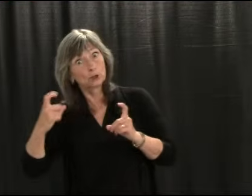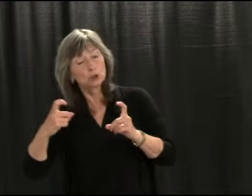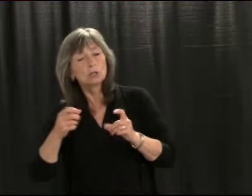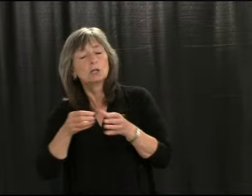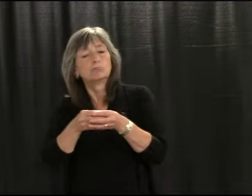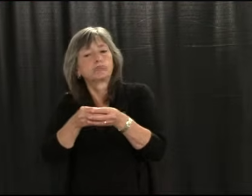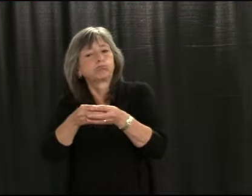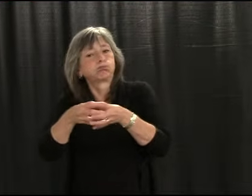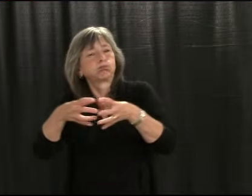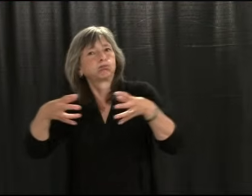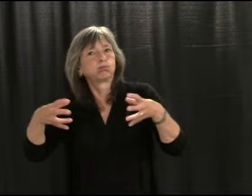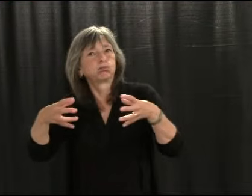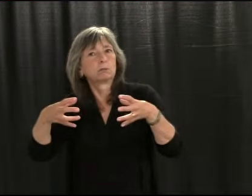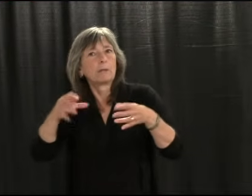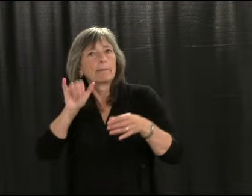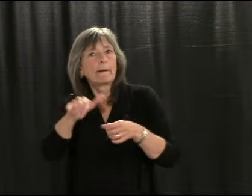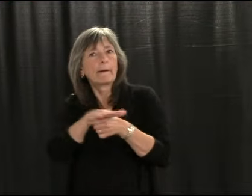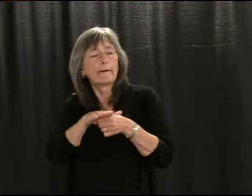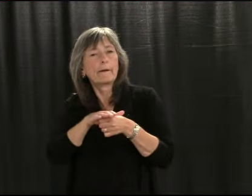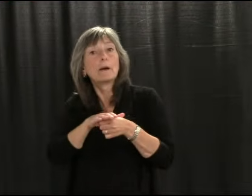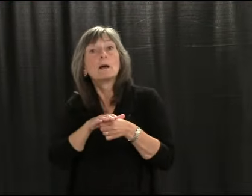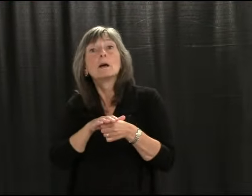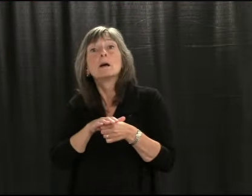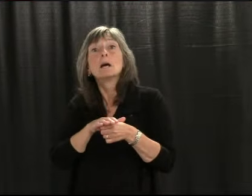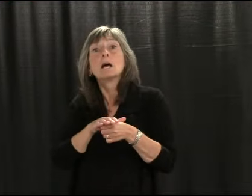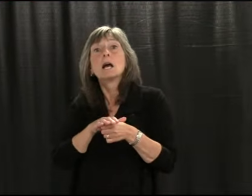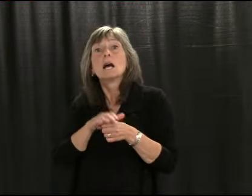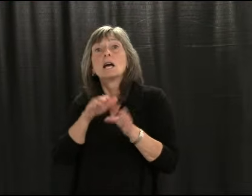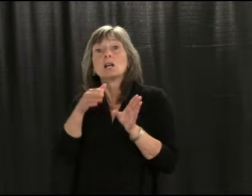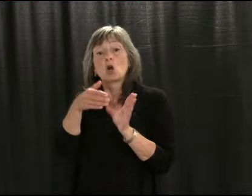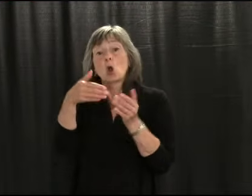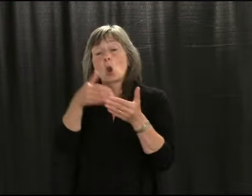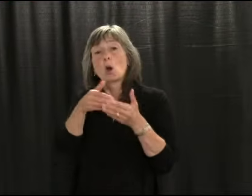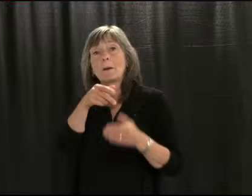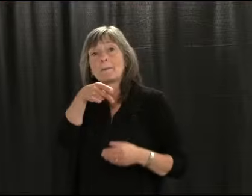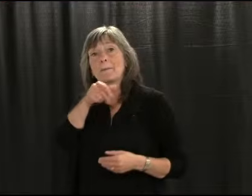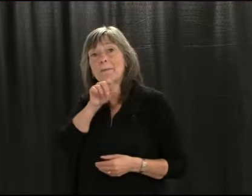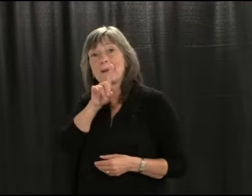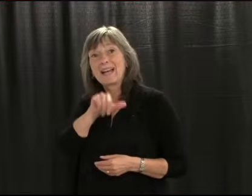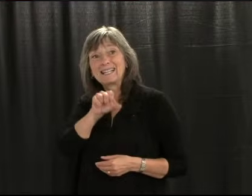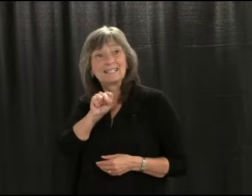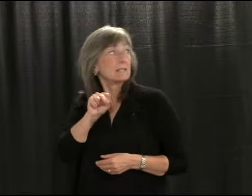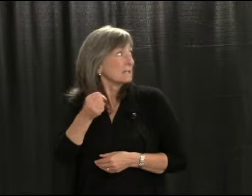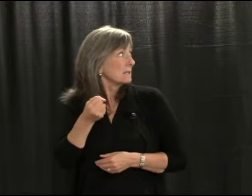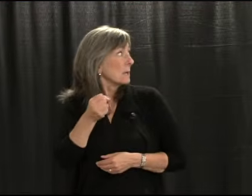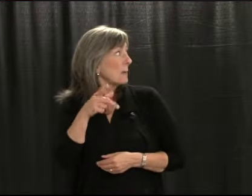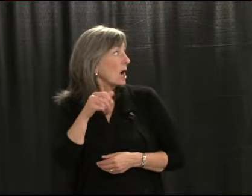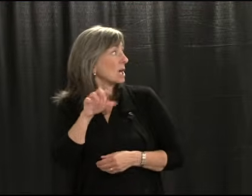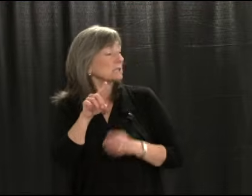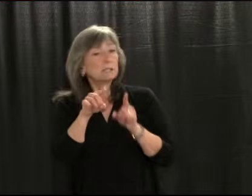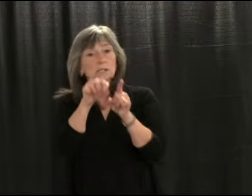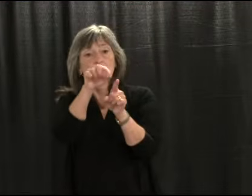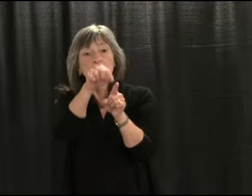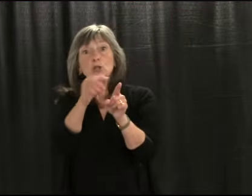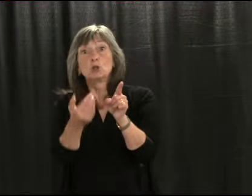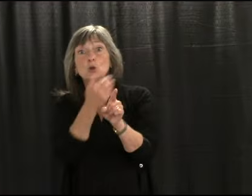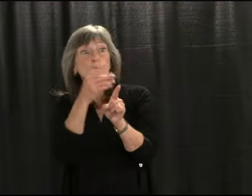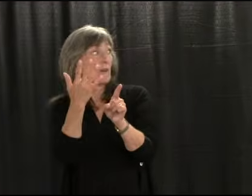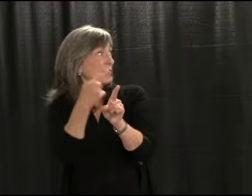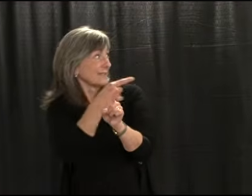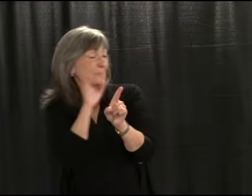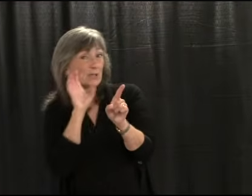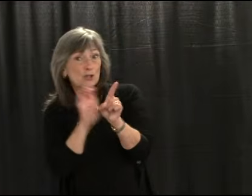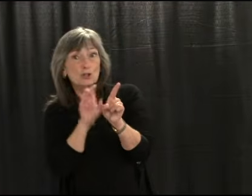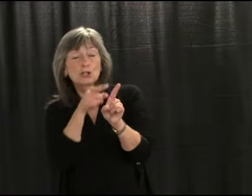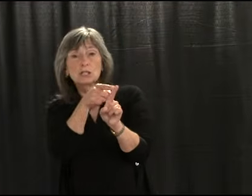growing, and it is now about 1 kilometer from Paddy's Pond. If you can see there where it says New Fire, obviously that's the fire we're